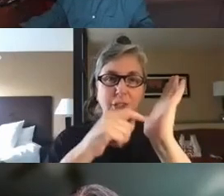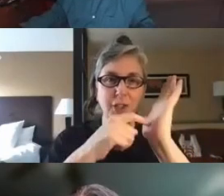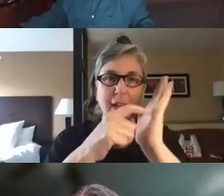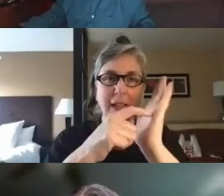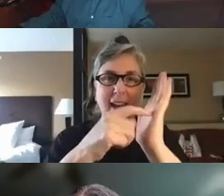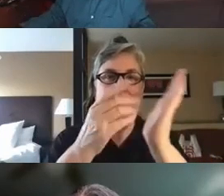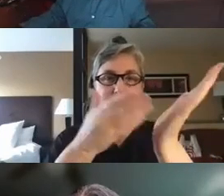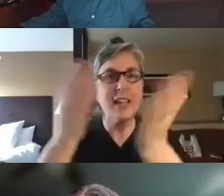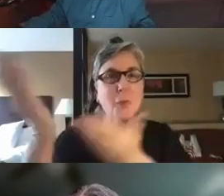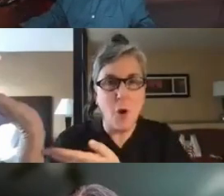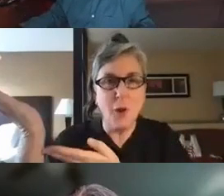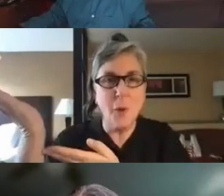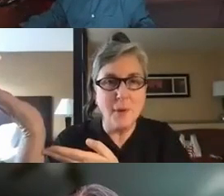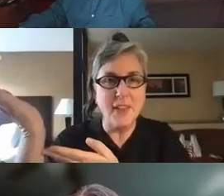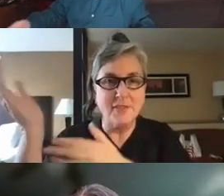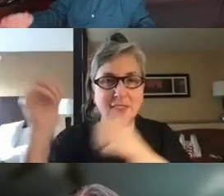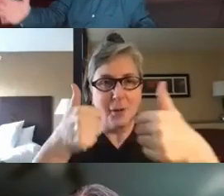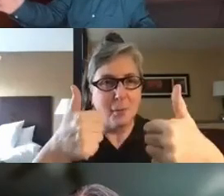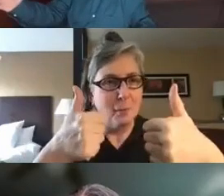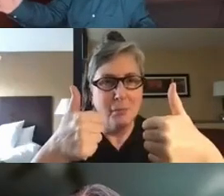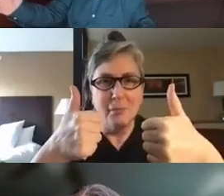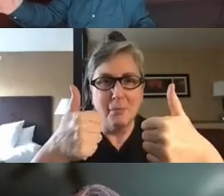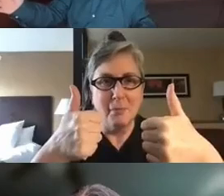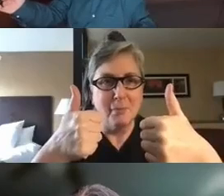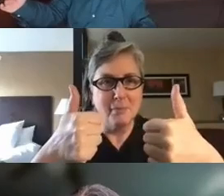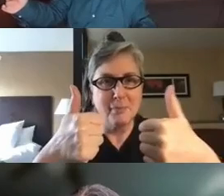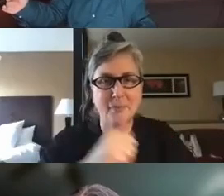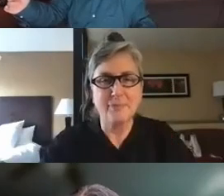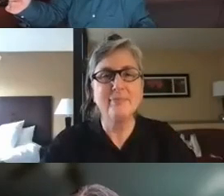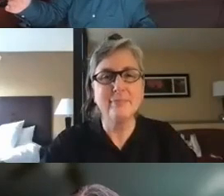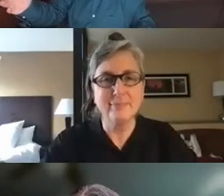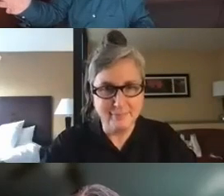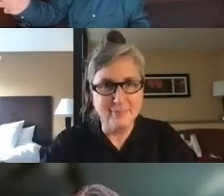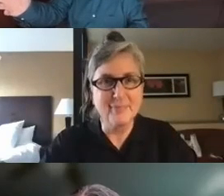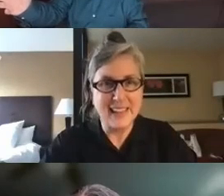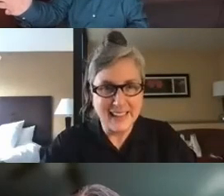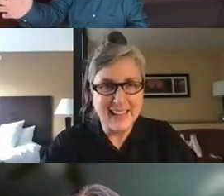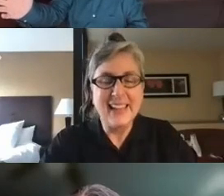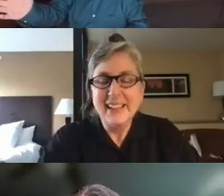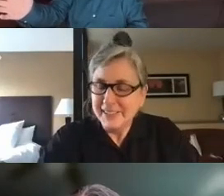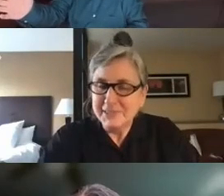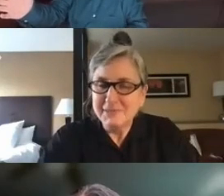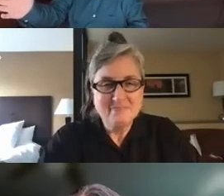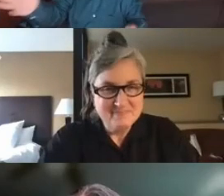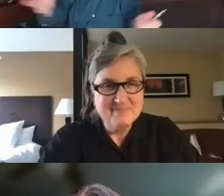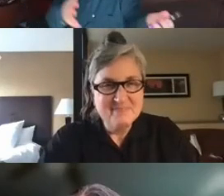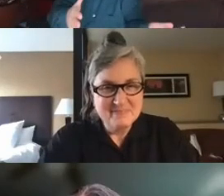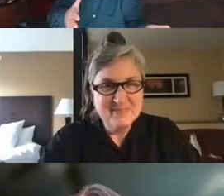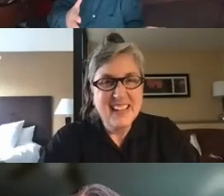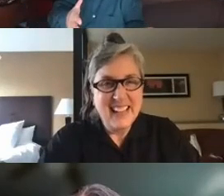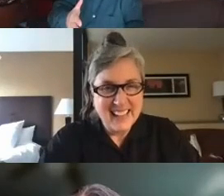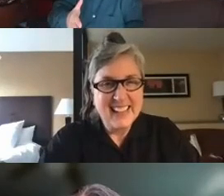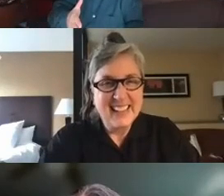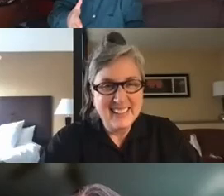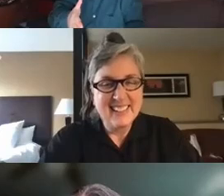footage, showing them how to do it, and they could walk away with that film. Yeah, for other people can go on the YouTube and look back,